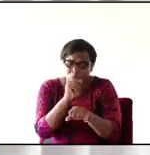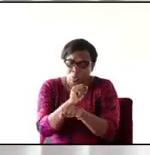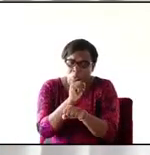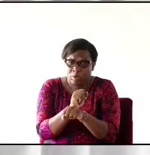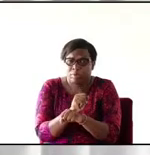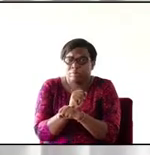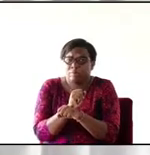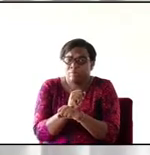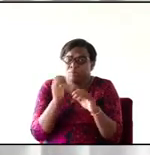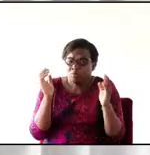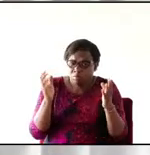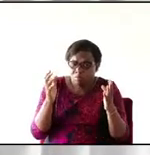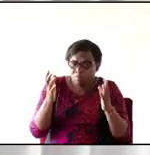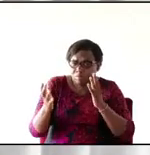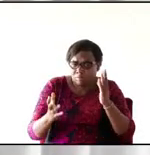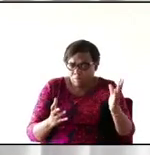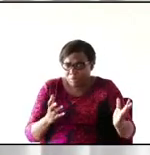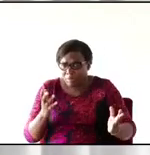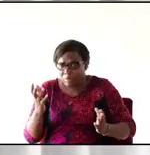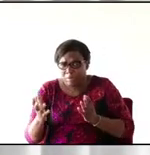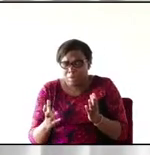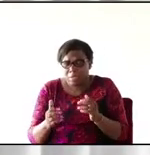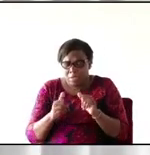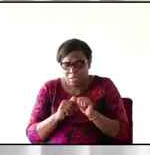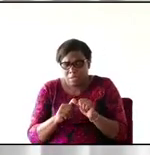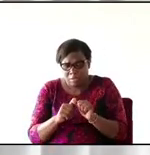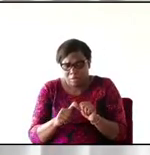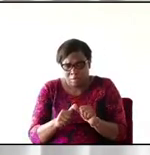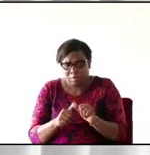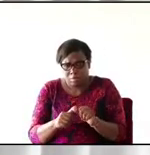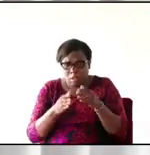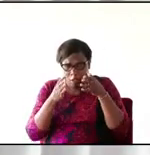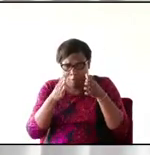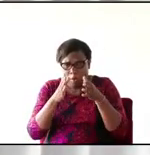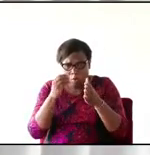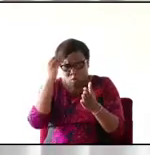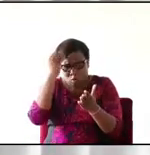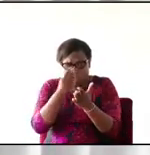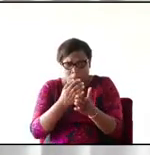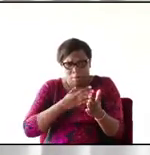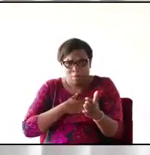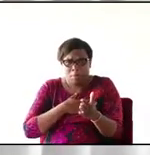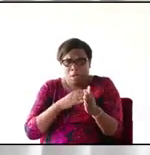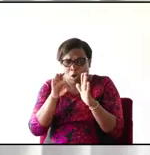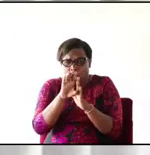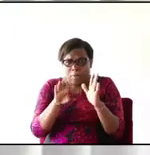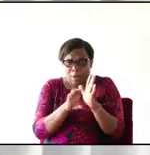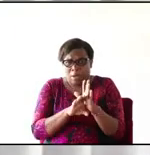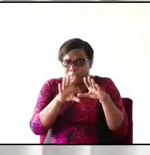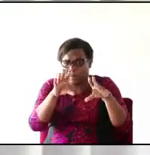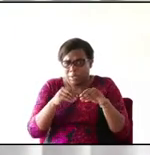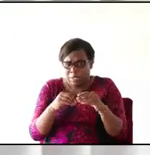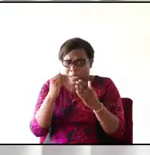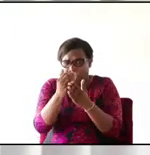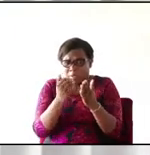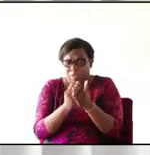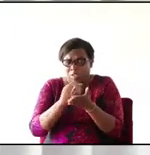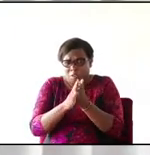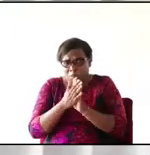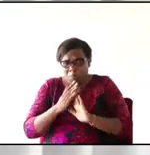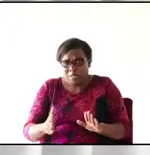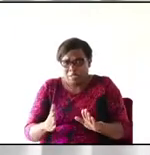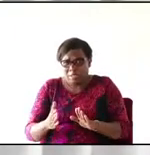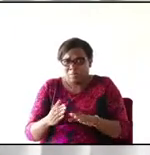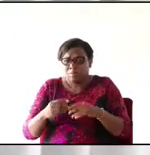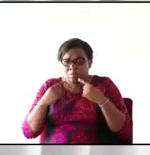them in conversation. You remain committed to obeying my commandment in taking the message of peace.